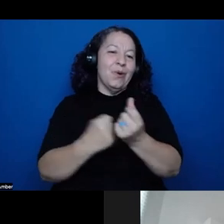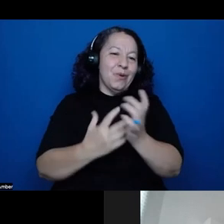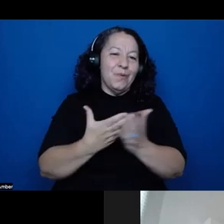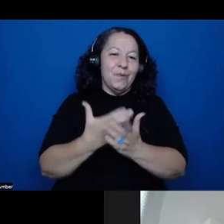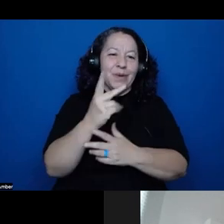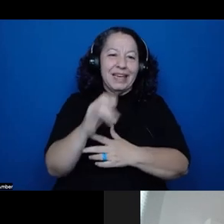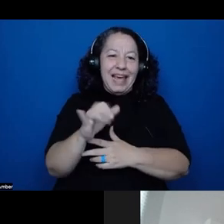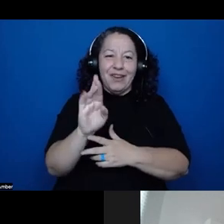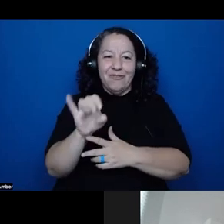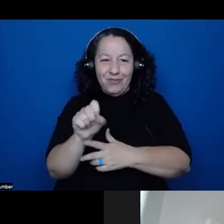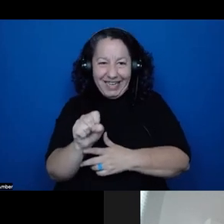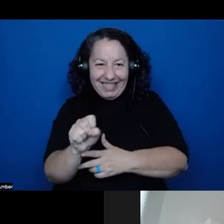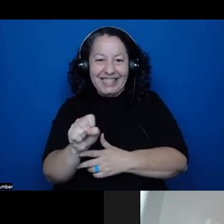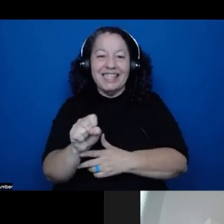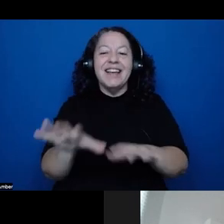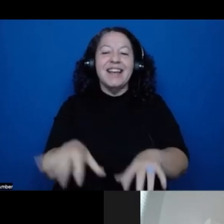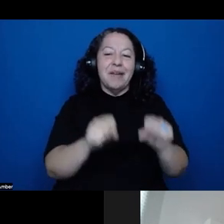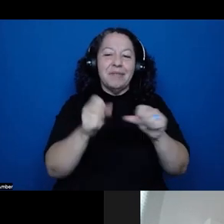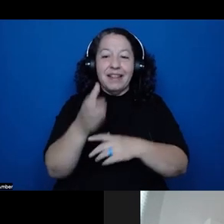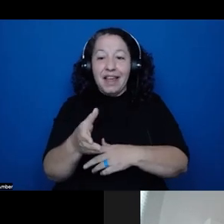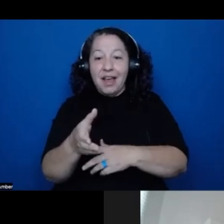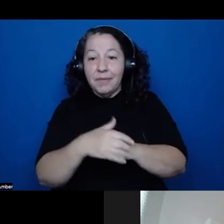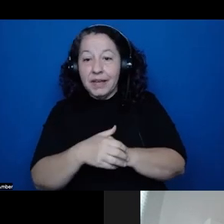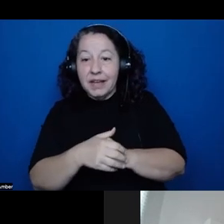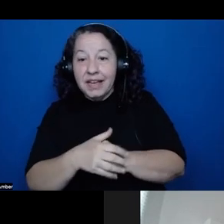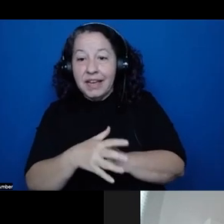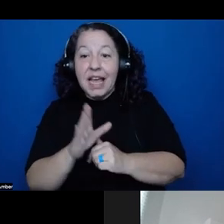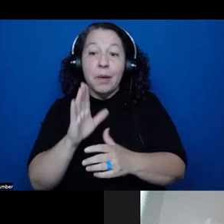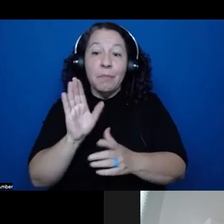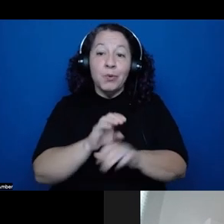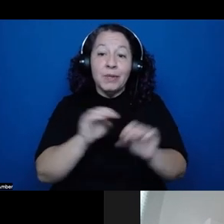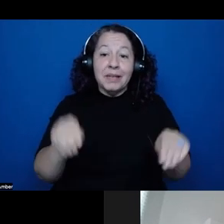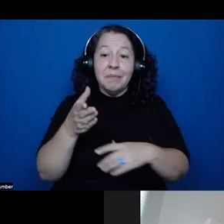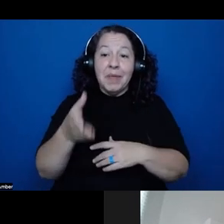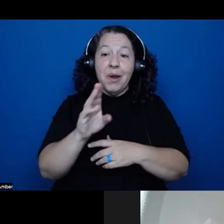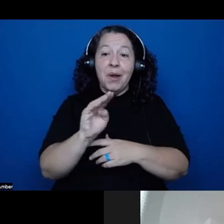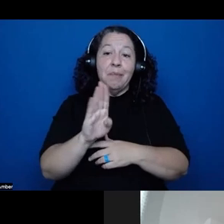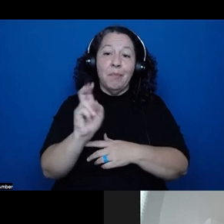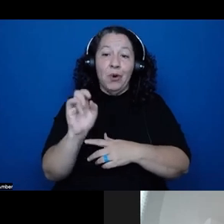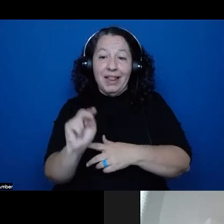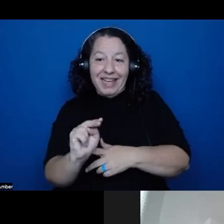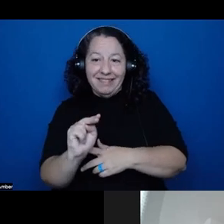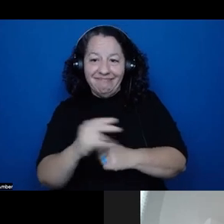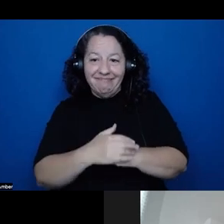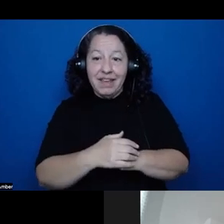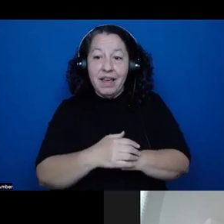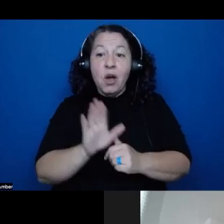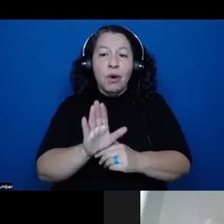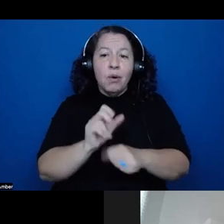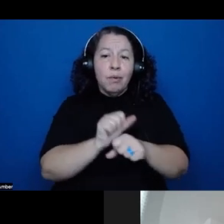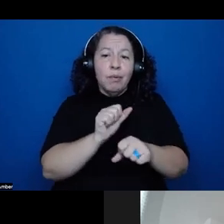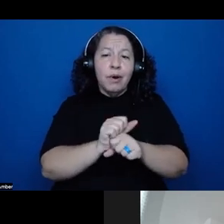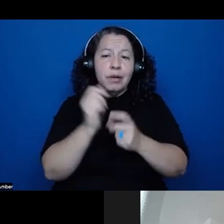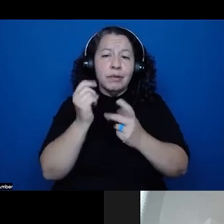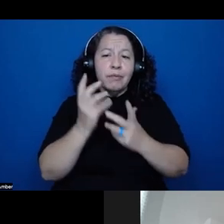And this was held at the Schulis Museum in Berlin. Brown's work is informed by the Samoan